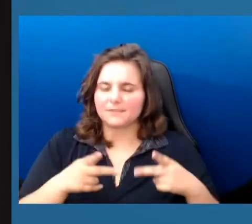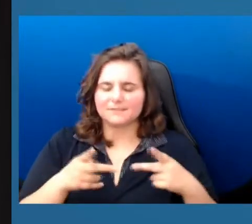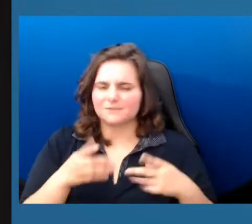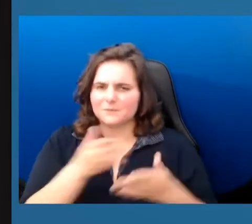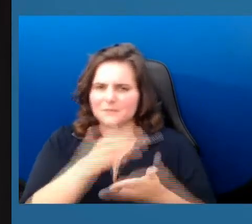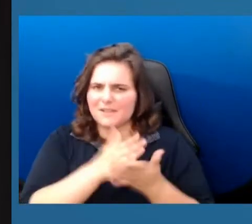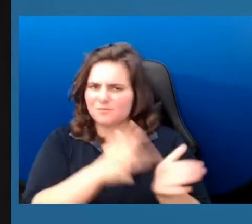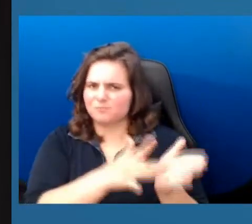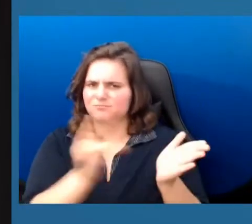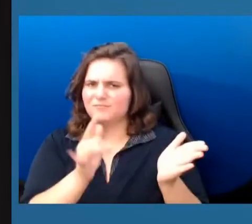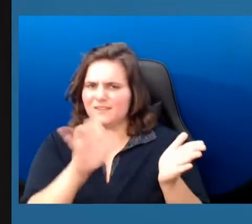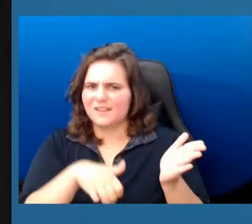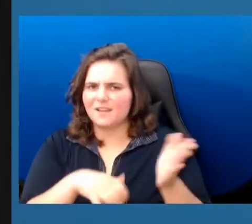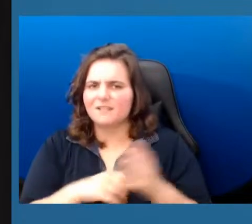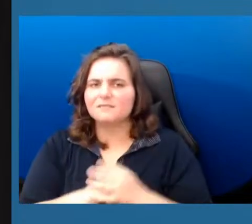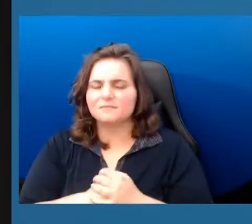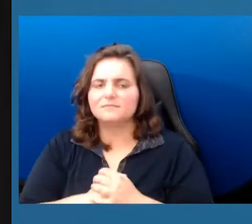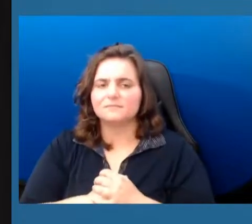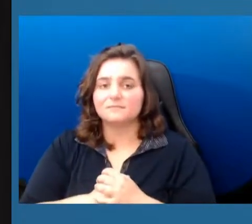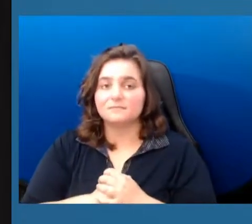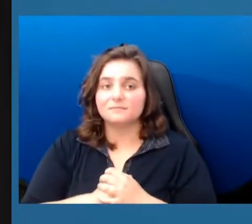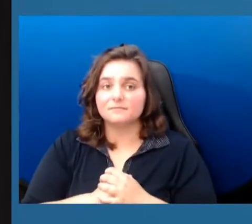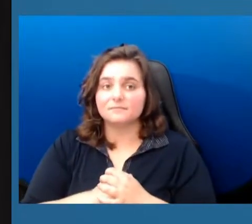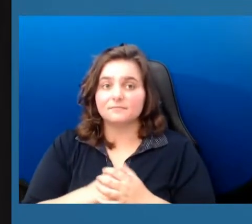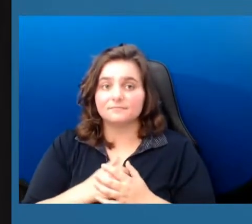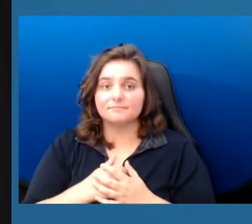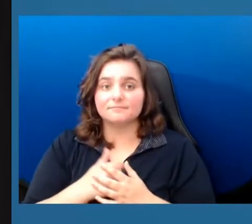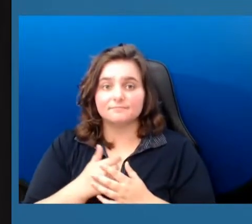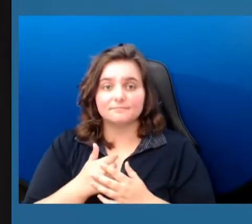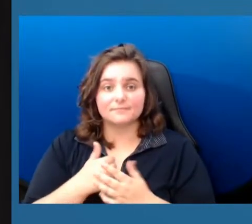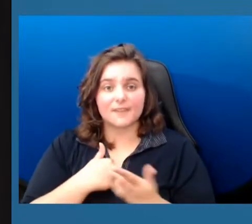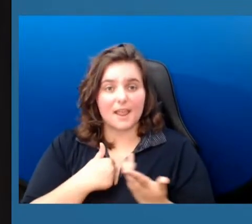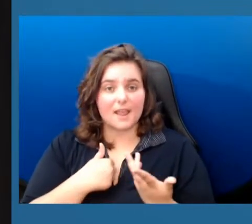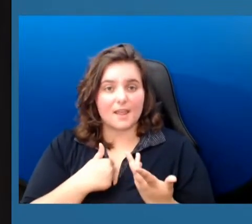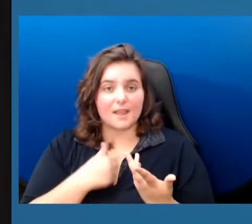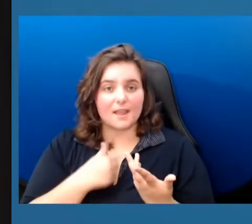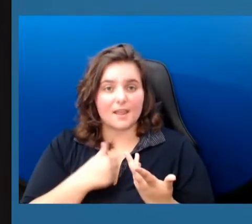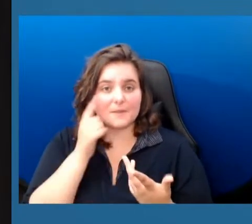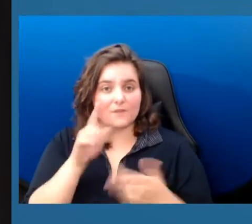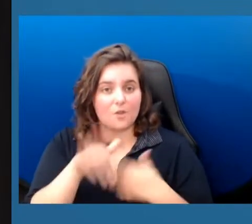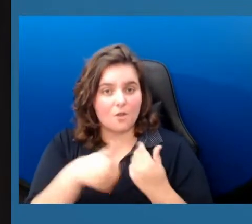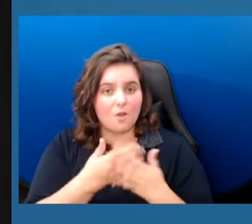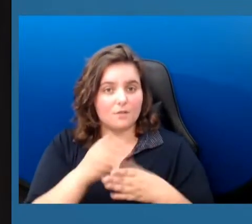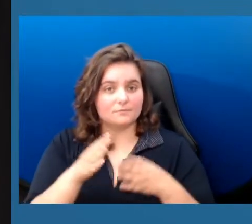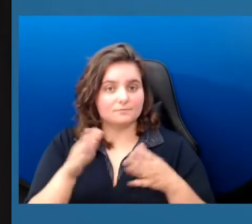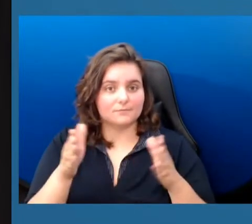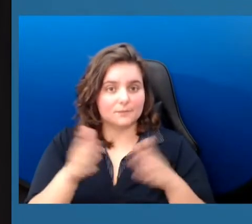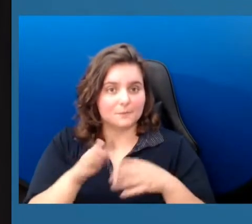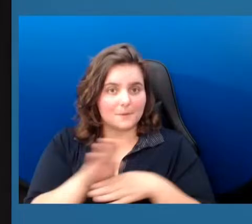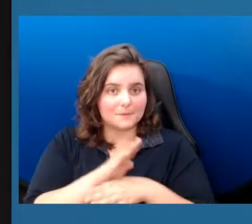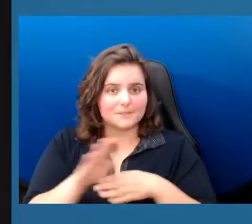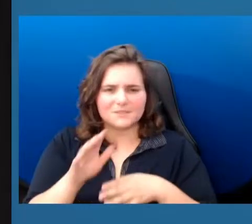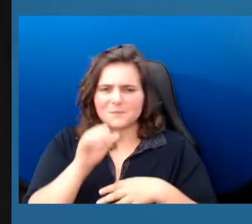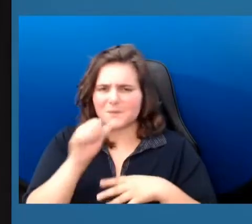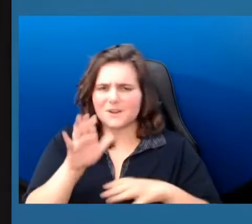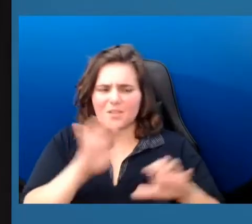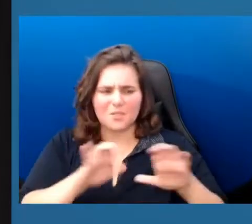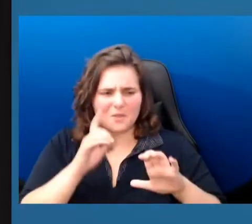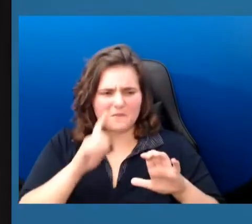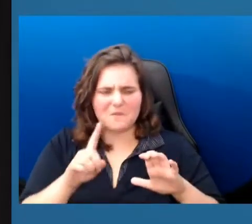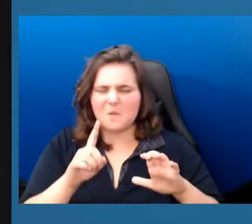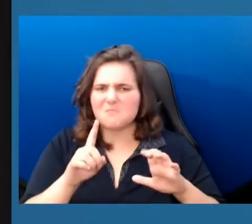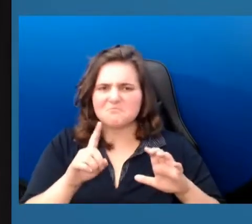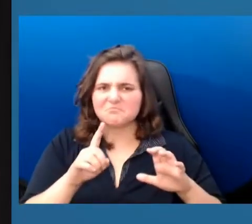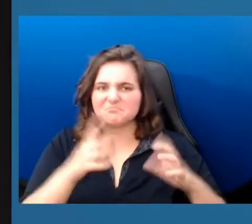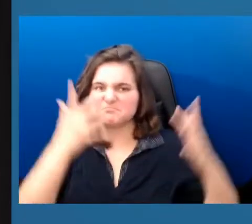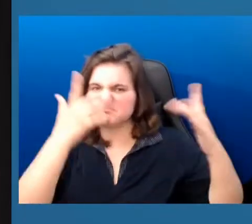I speak for, I think, all small businesses when I say that we're not looking for sympathy and we're not looking for